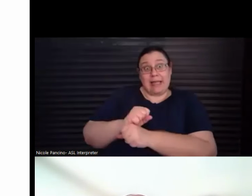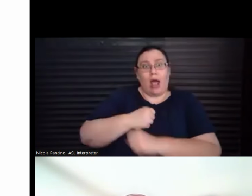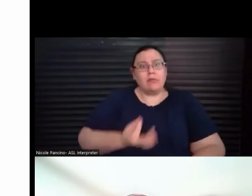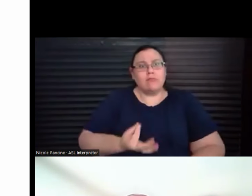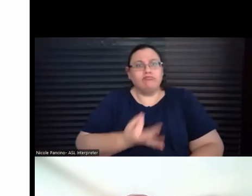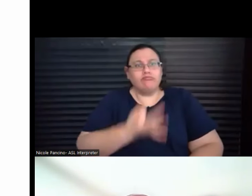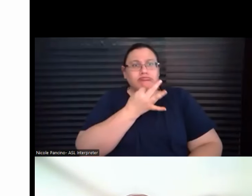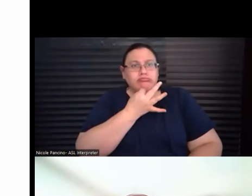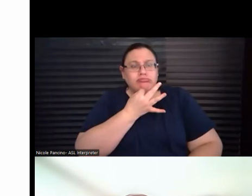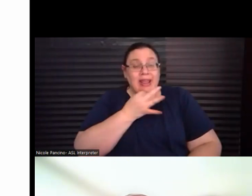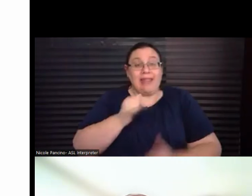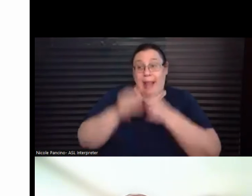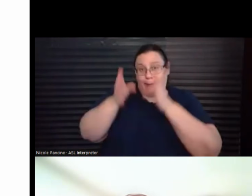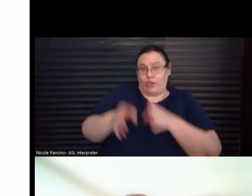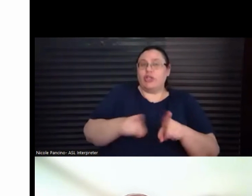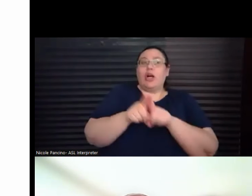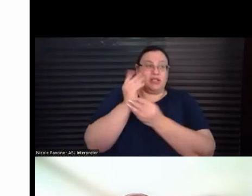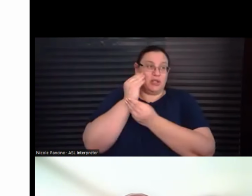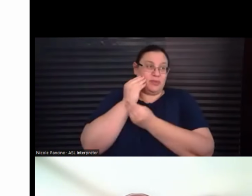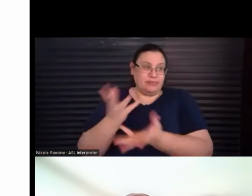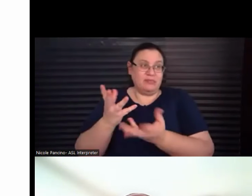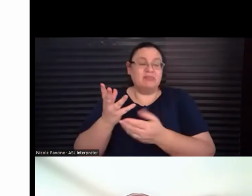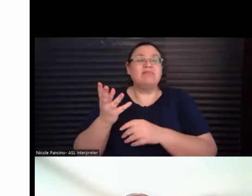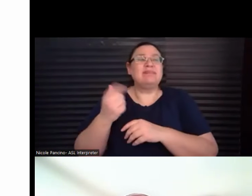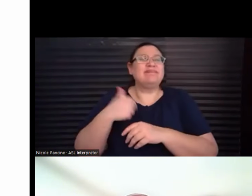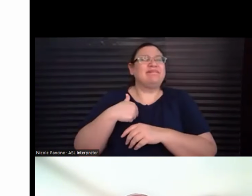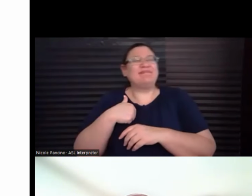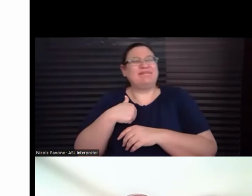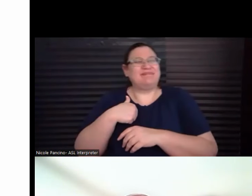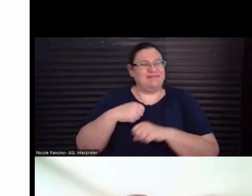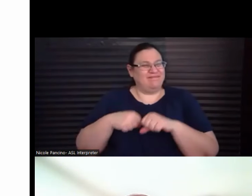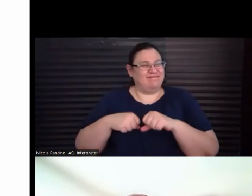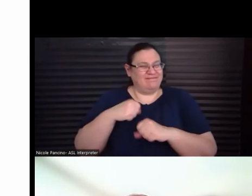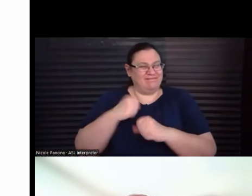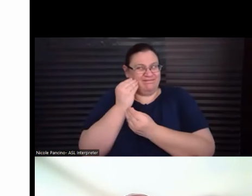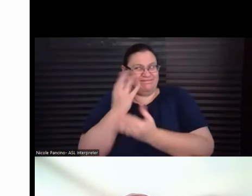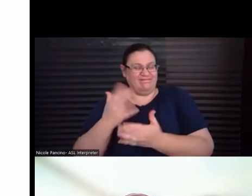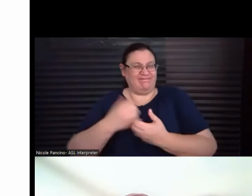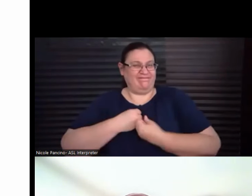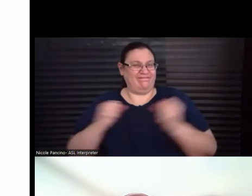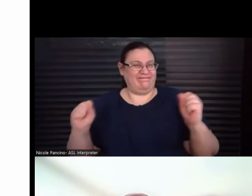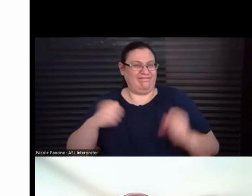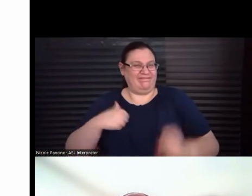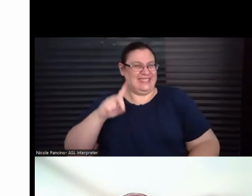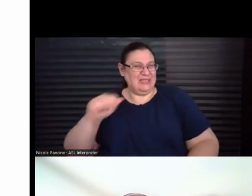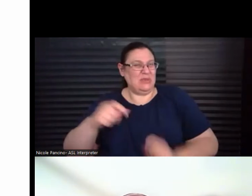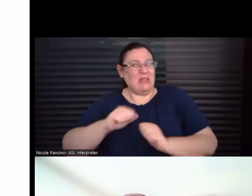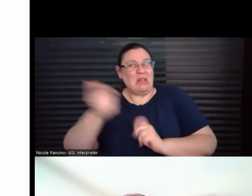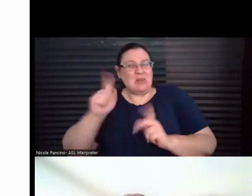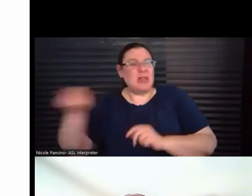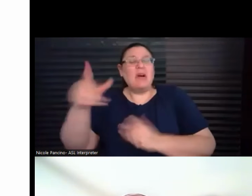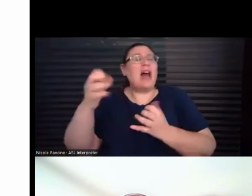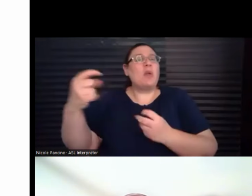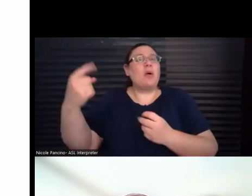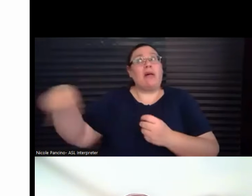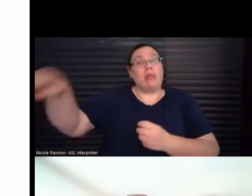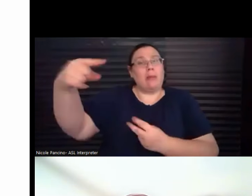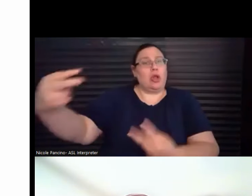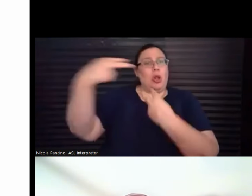This individual also shared that he was hesitant to share his disabilities with others because he didn't want to be looked at differently, which we know